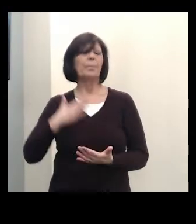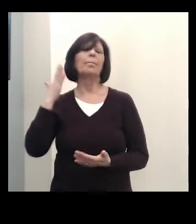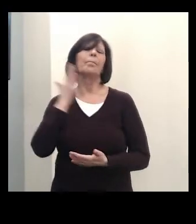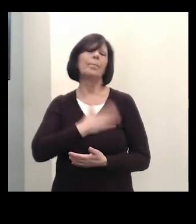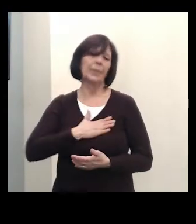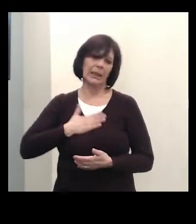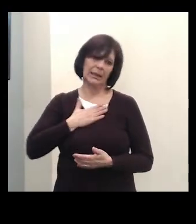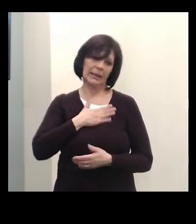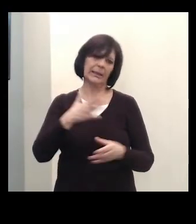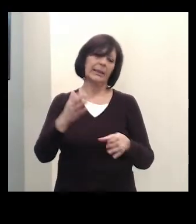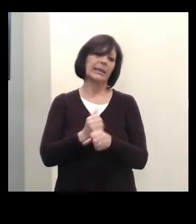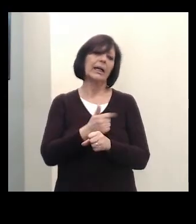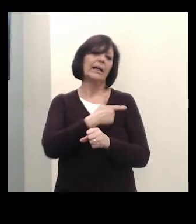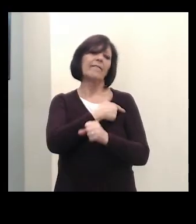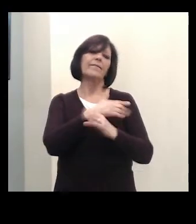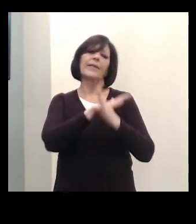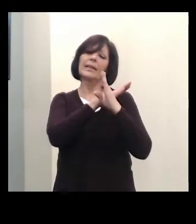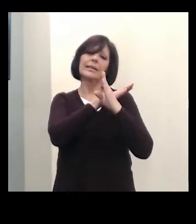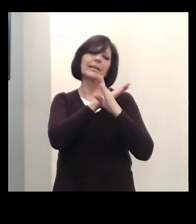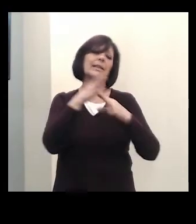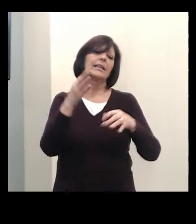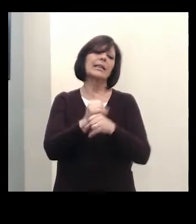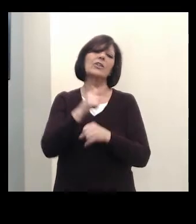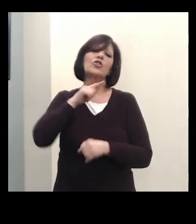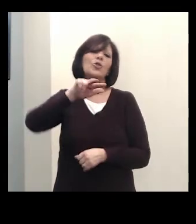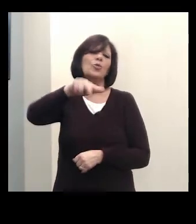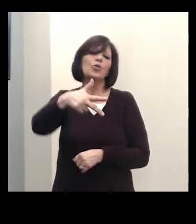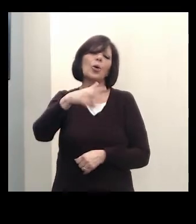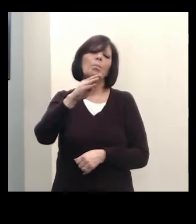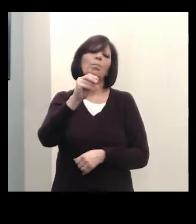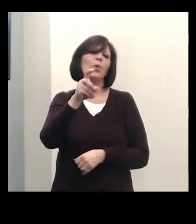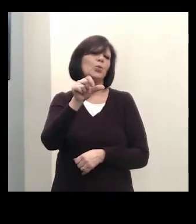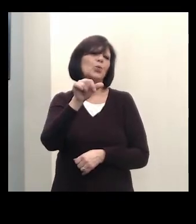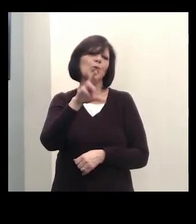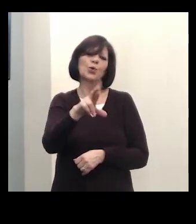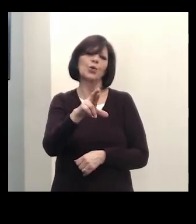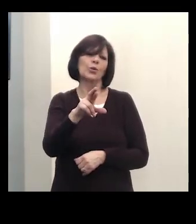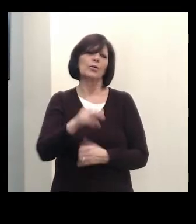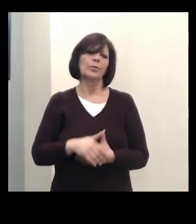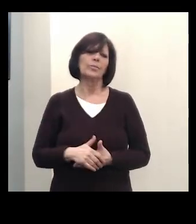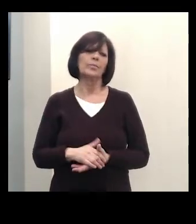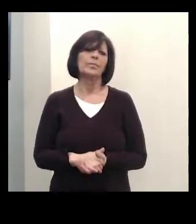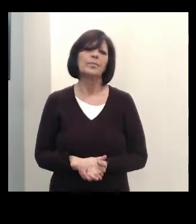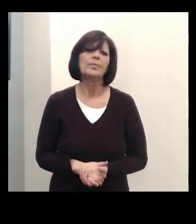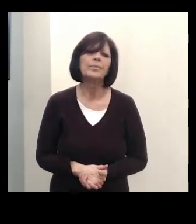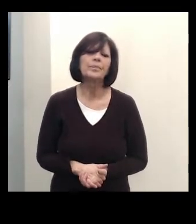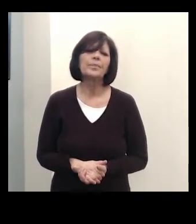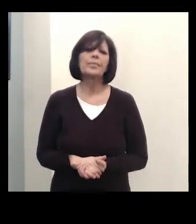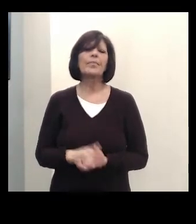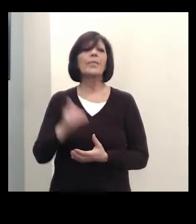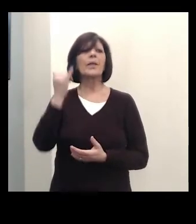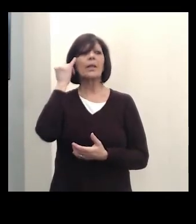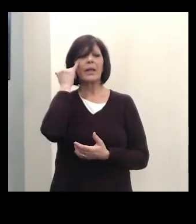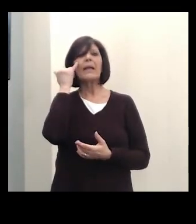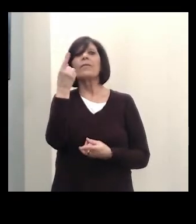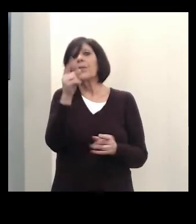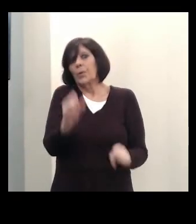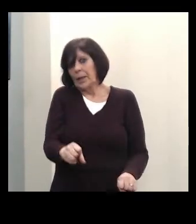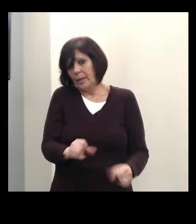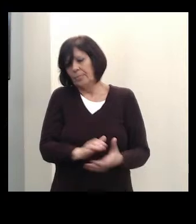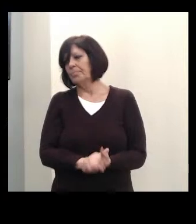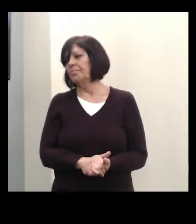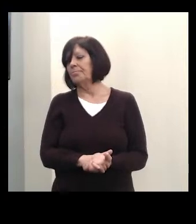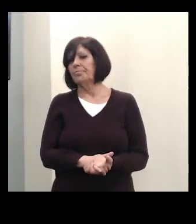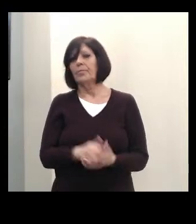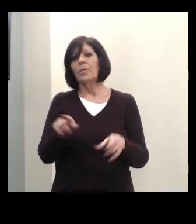get vaccinated, get your booster if you haven't already been boosted, if you are eligible.